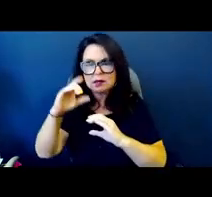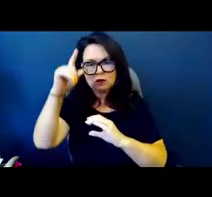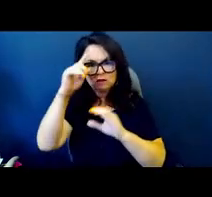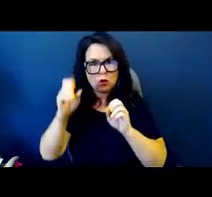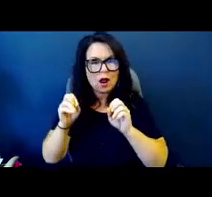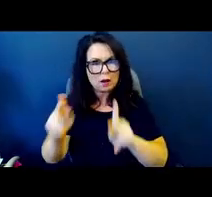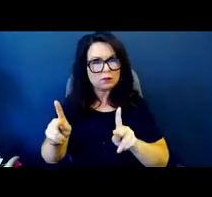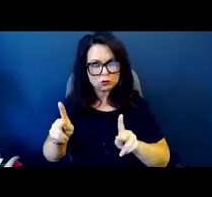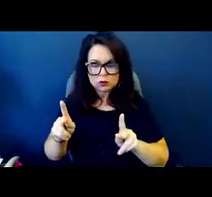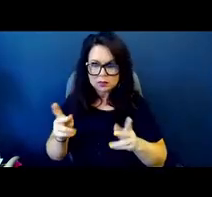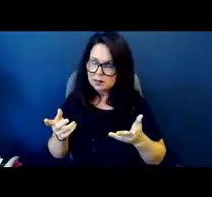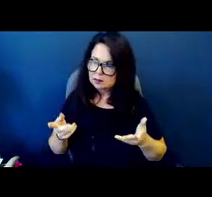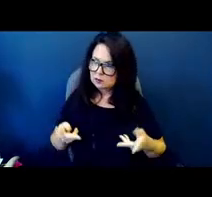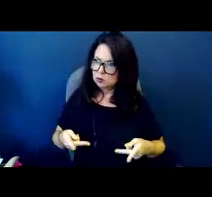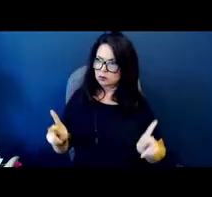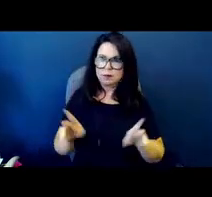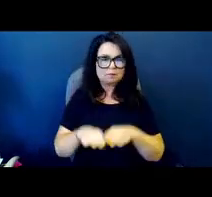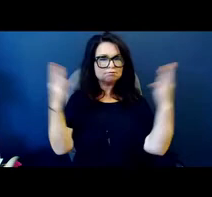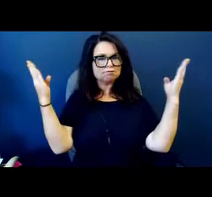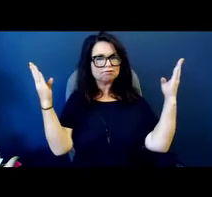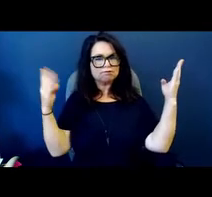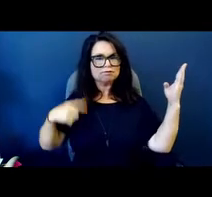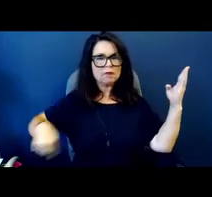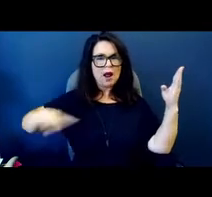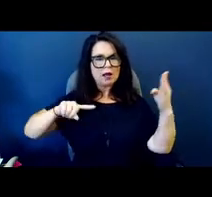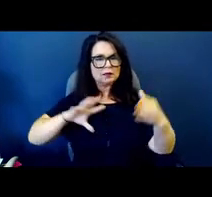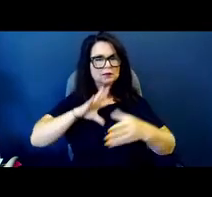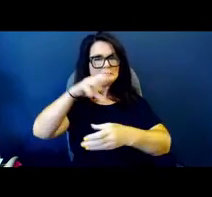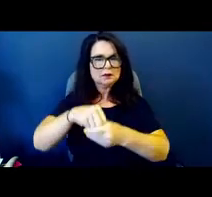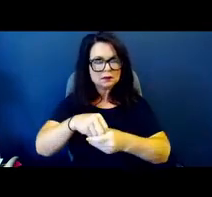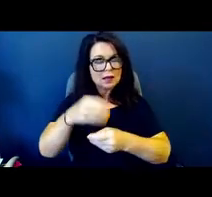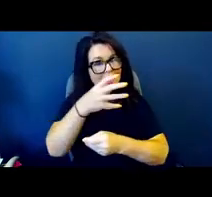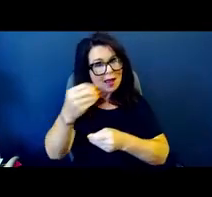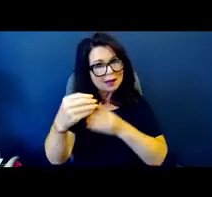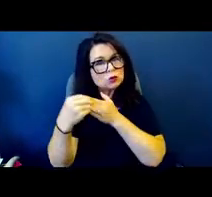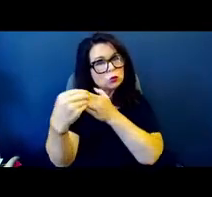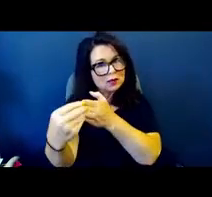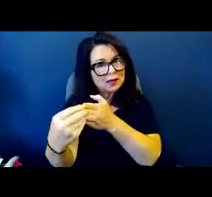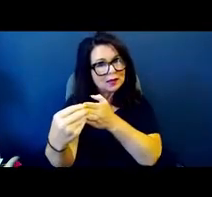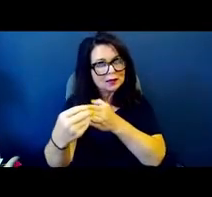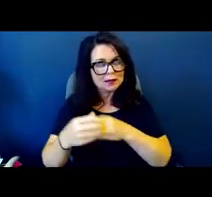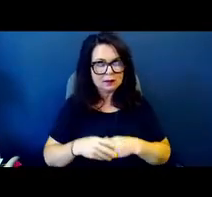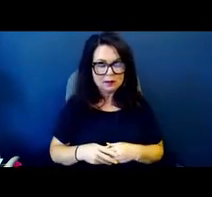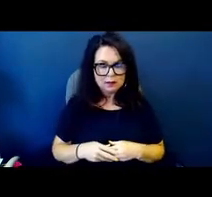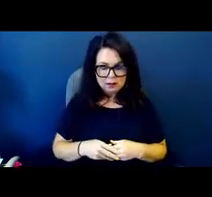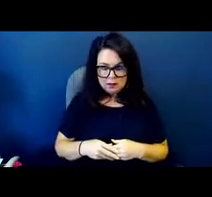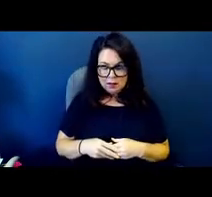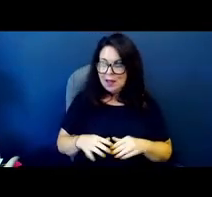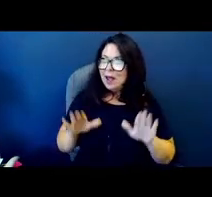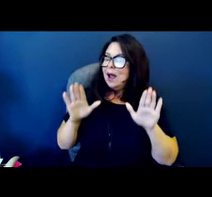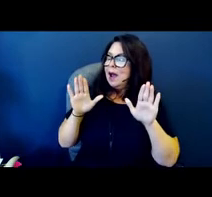but also to lead in those efforts. Excellent. So